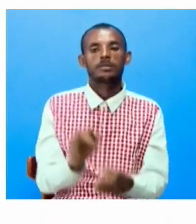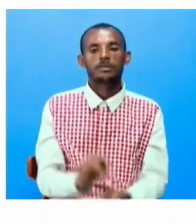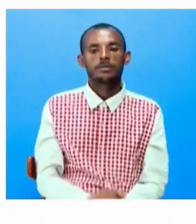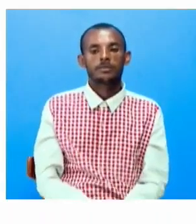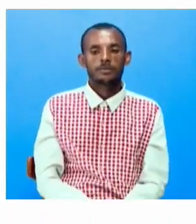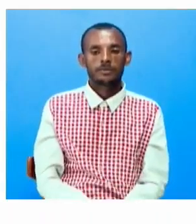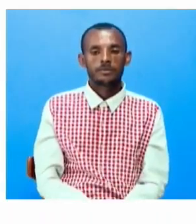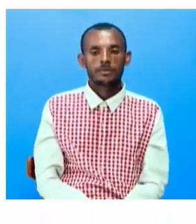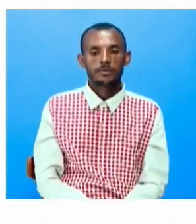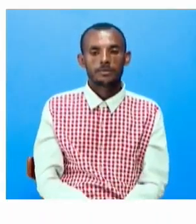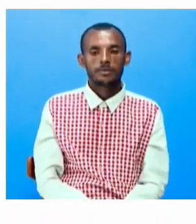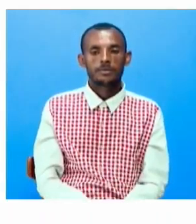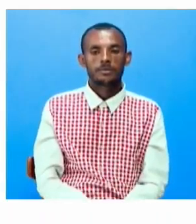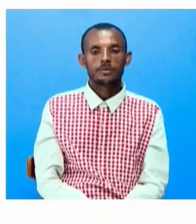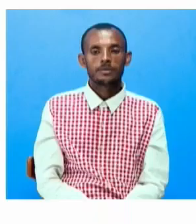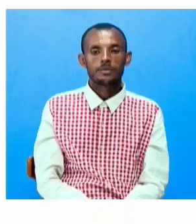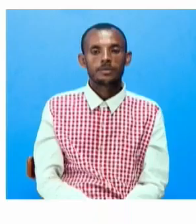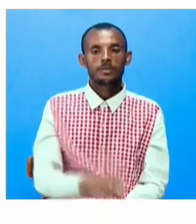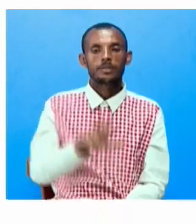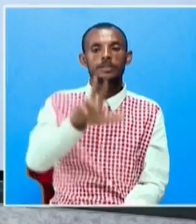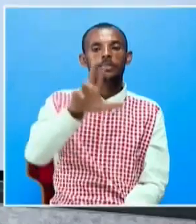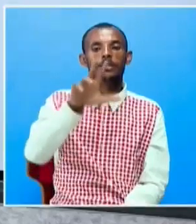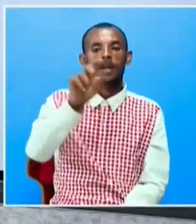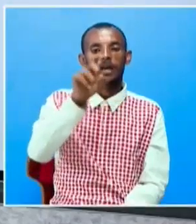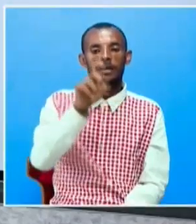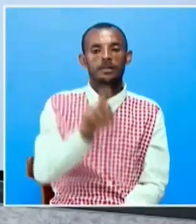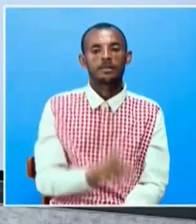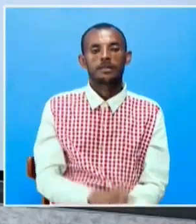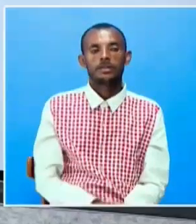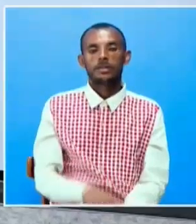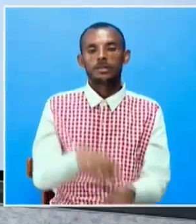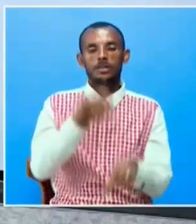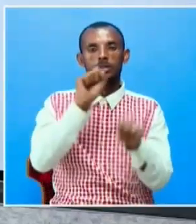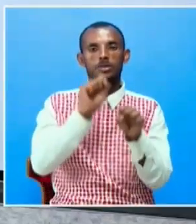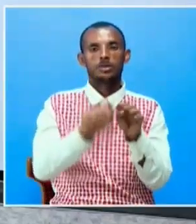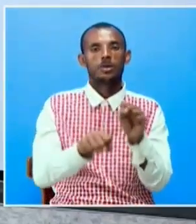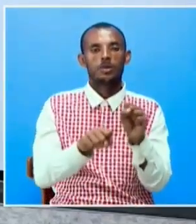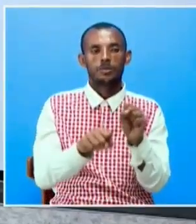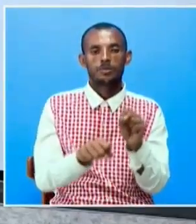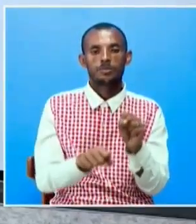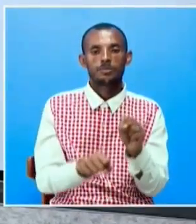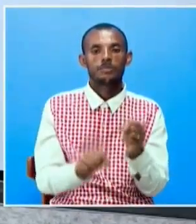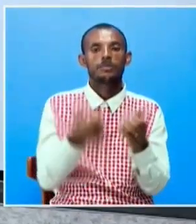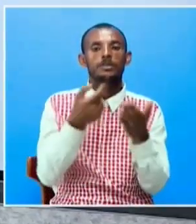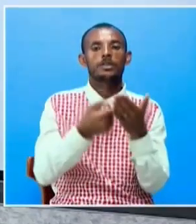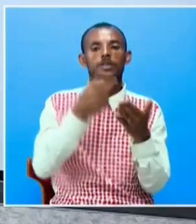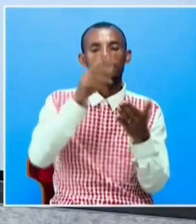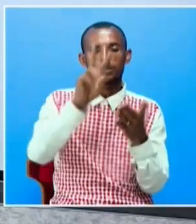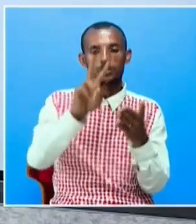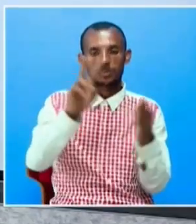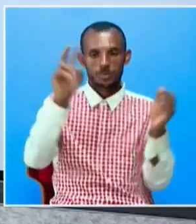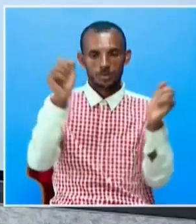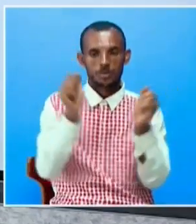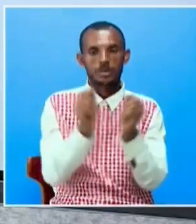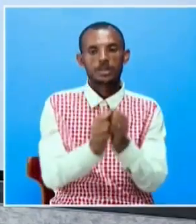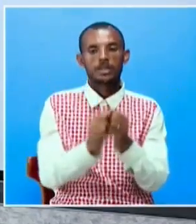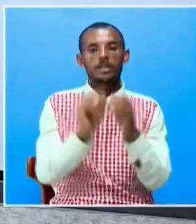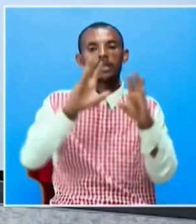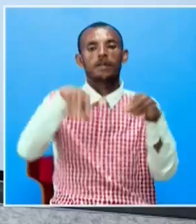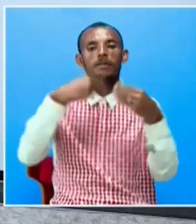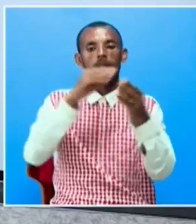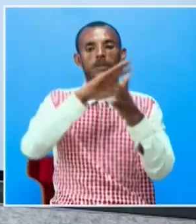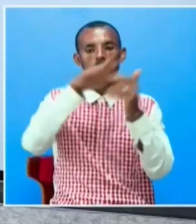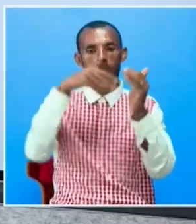is 3x. So, these 2 together gives the